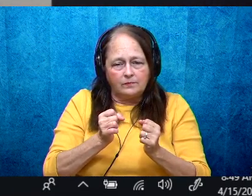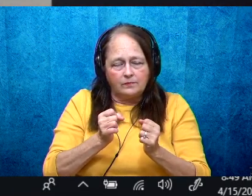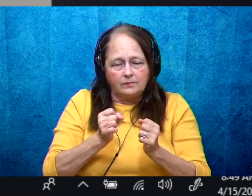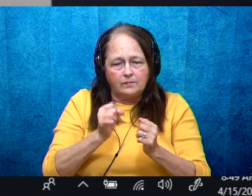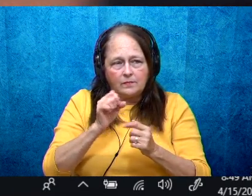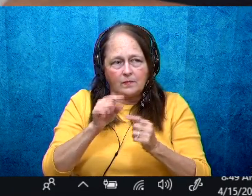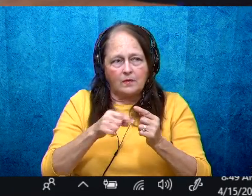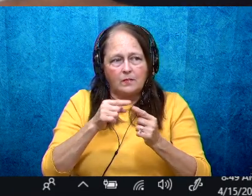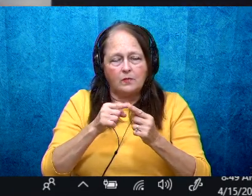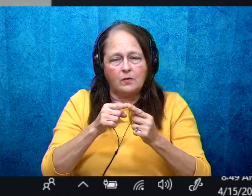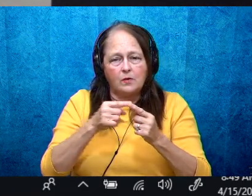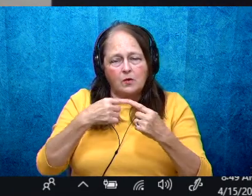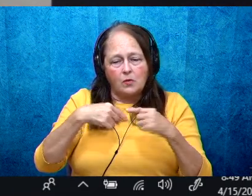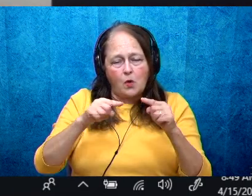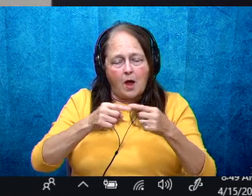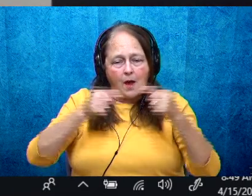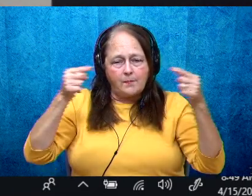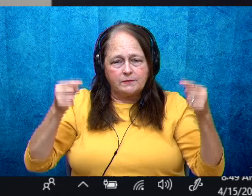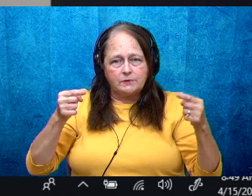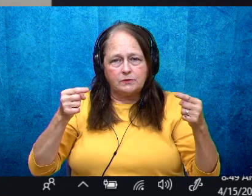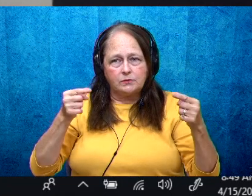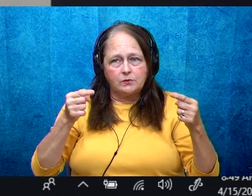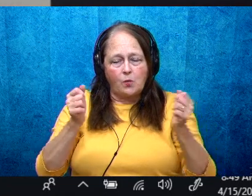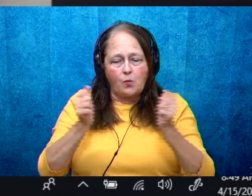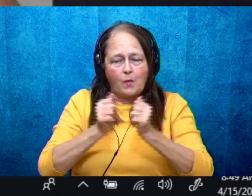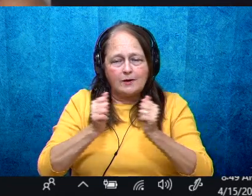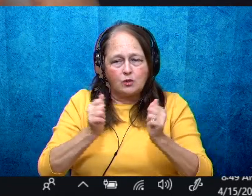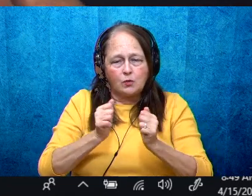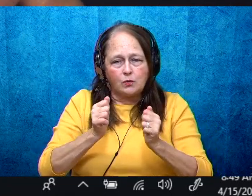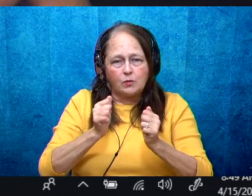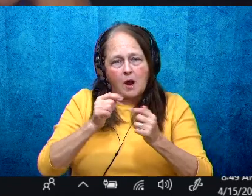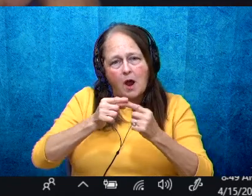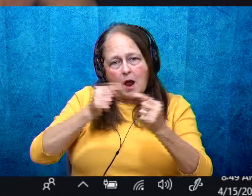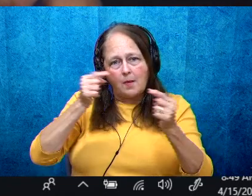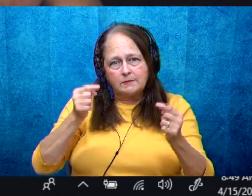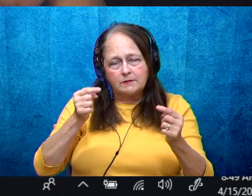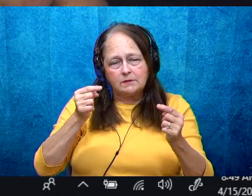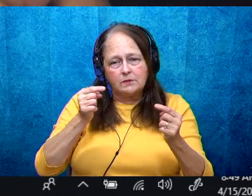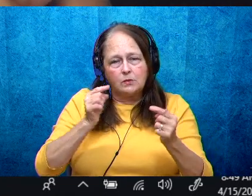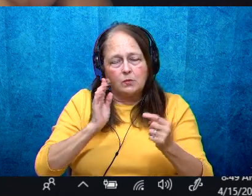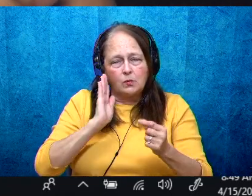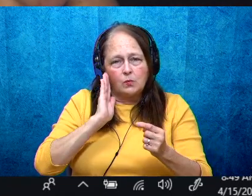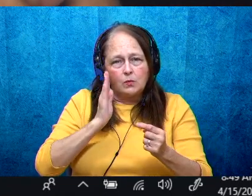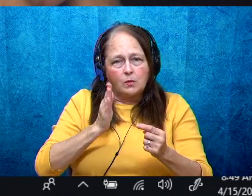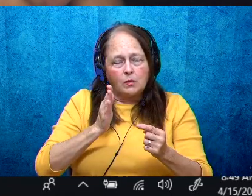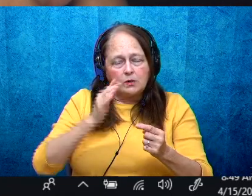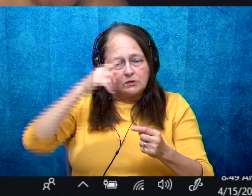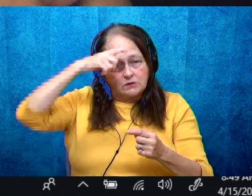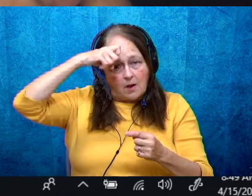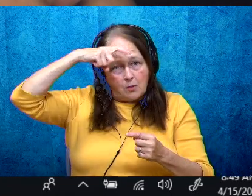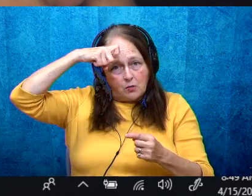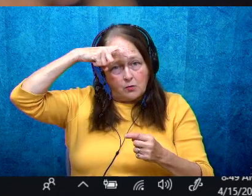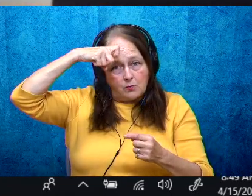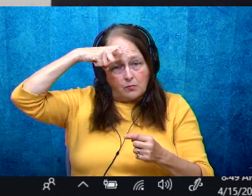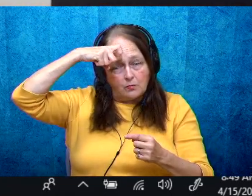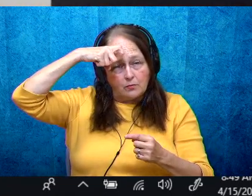And then I like to go opposites. So if that's winter, the opposite to that is going to be summer.